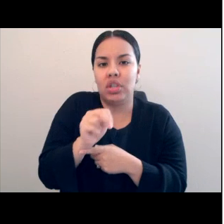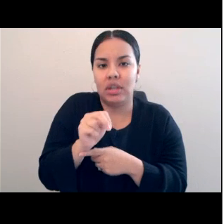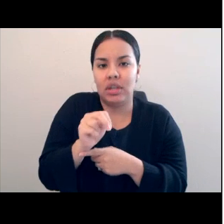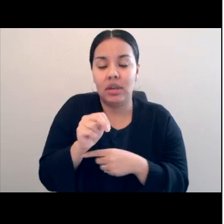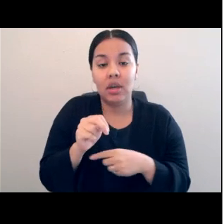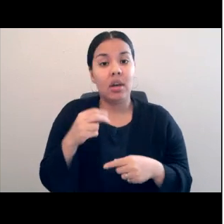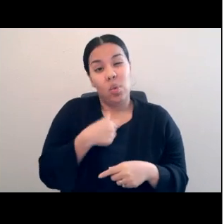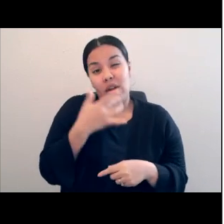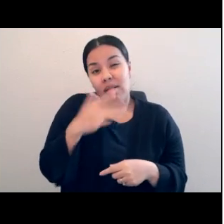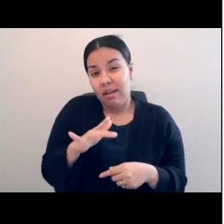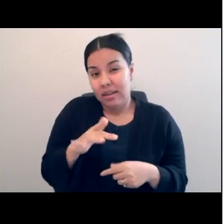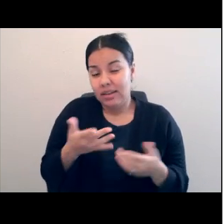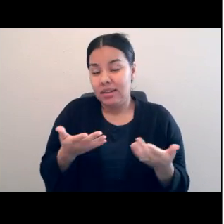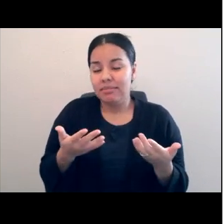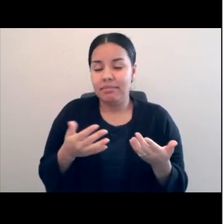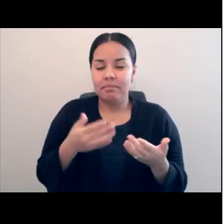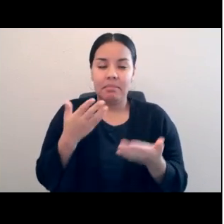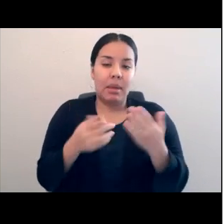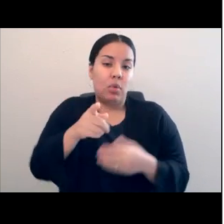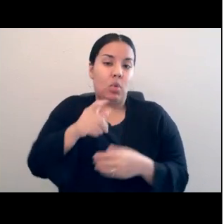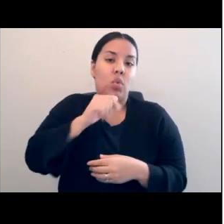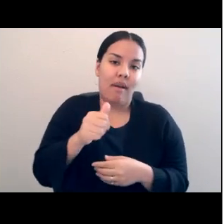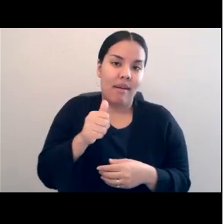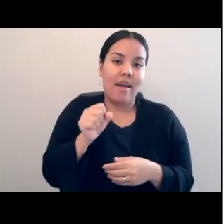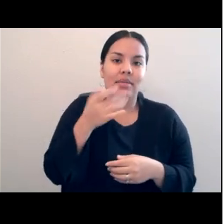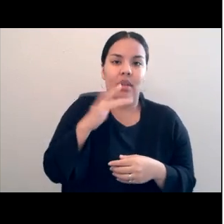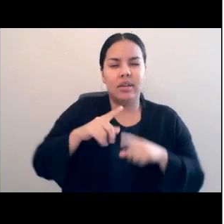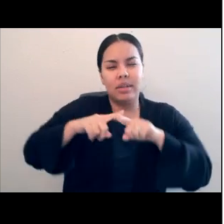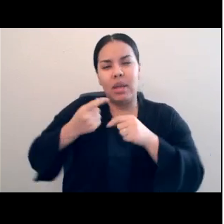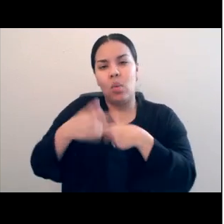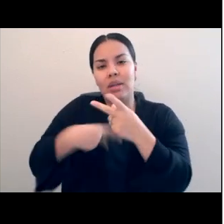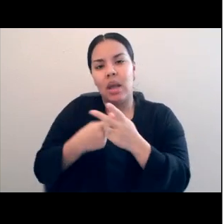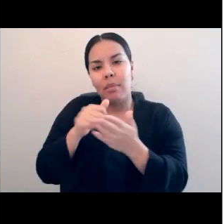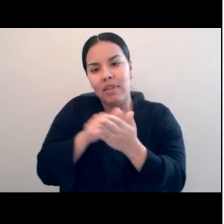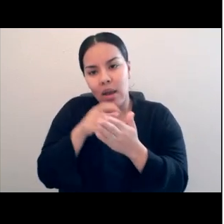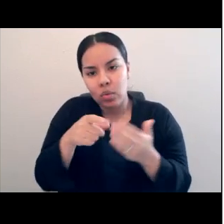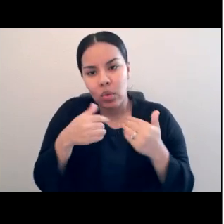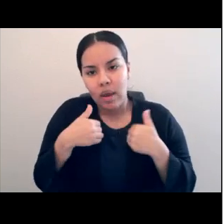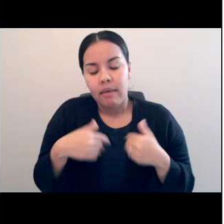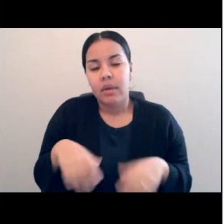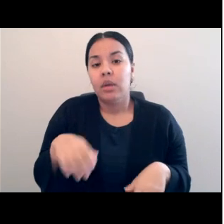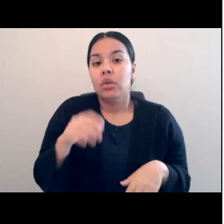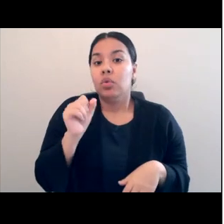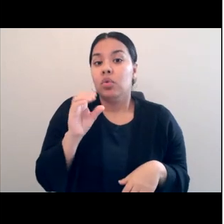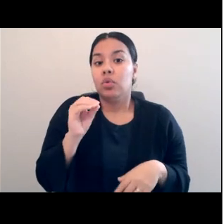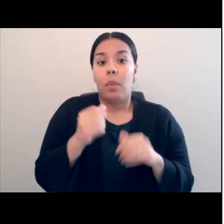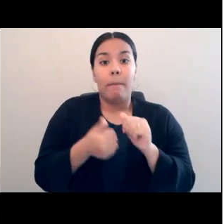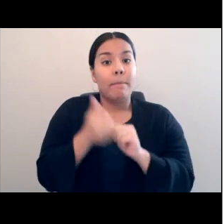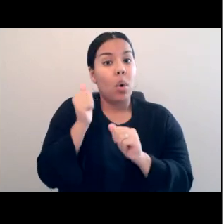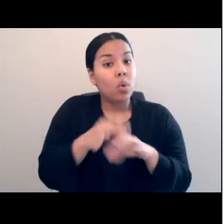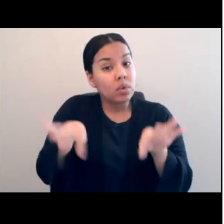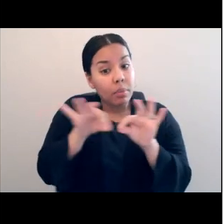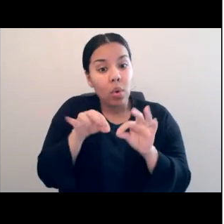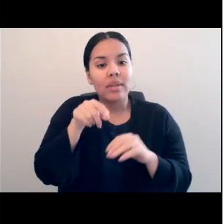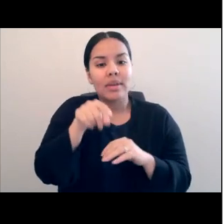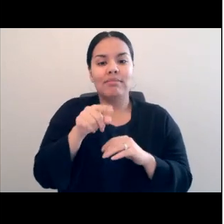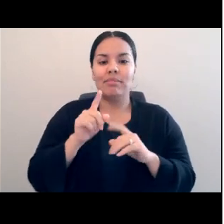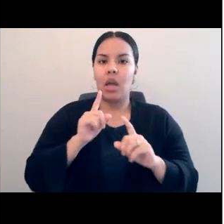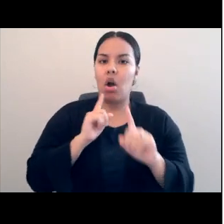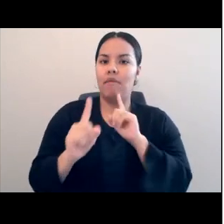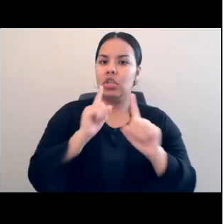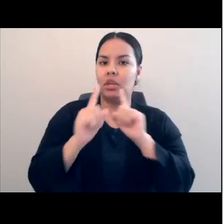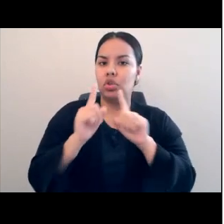but you might not be able to, depending on what kind of account you have. So most importantly, it's a conversation that you're